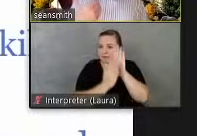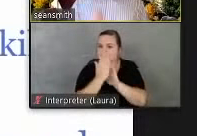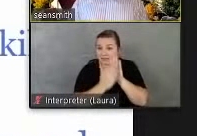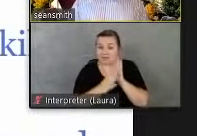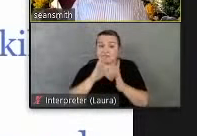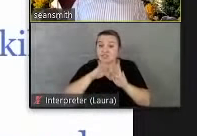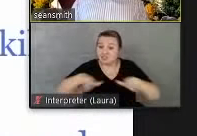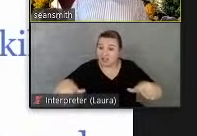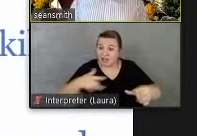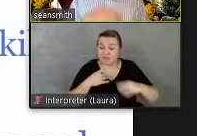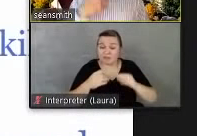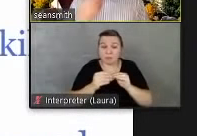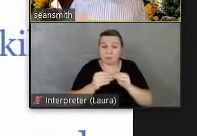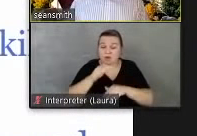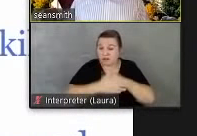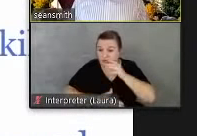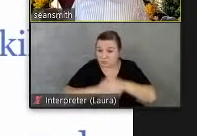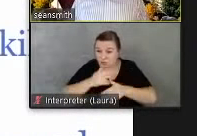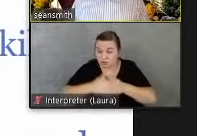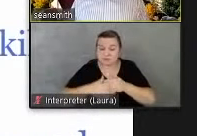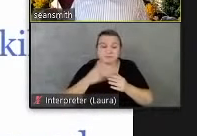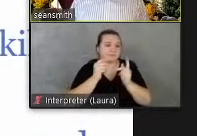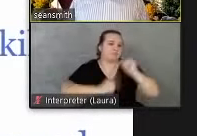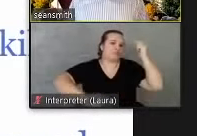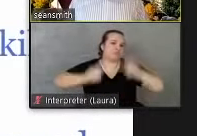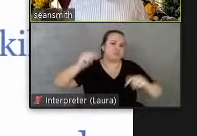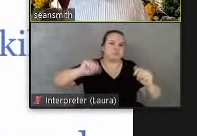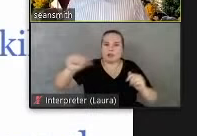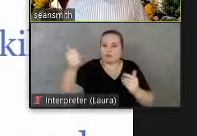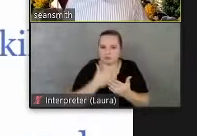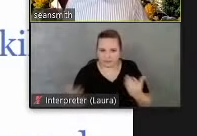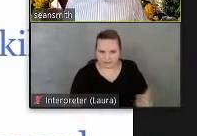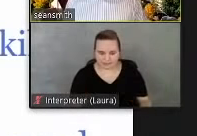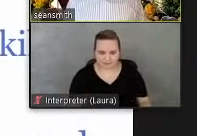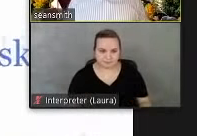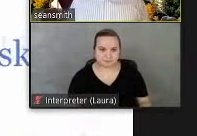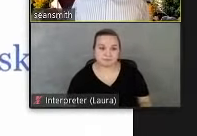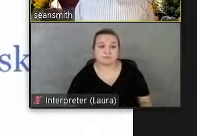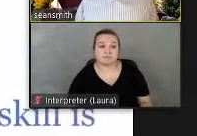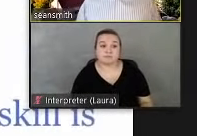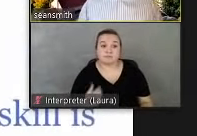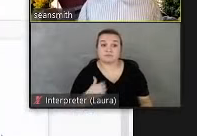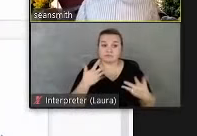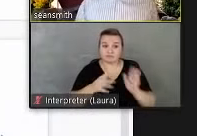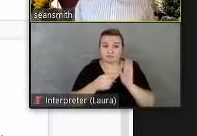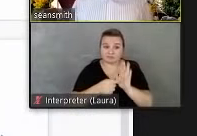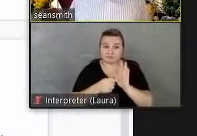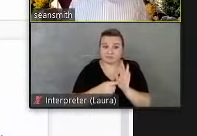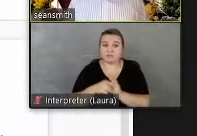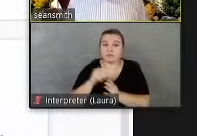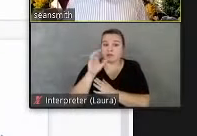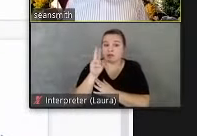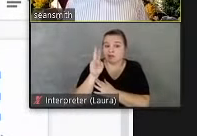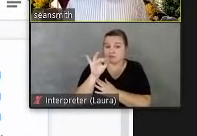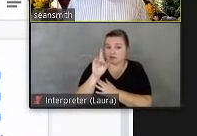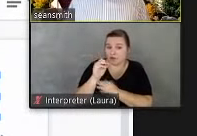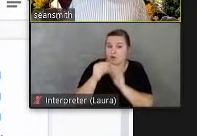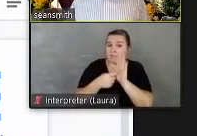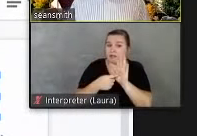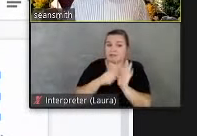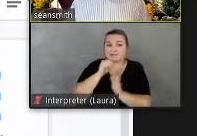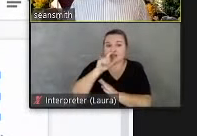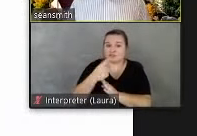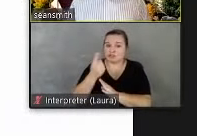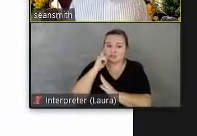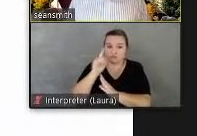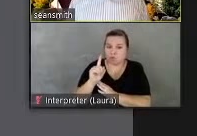in the transition, and a host of other things. Now, as I mentioned, video modeling is just not simply Cindy Crawford and some video. And so I